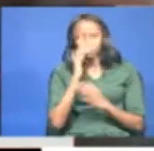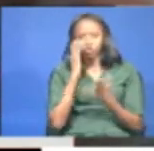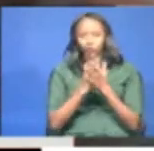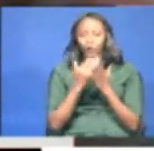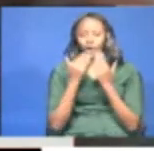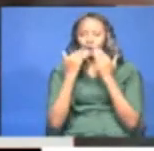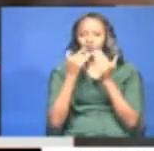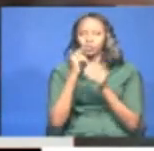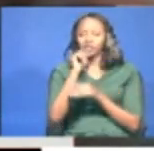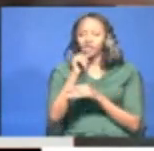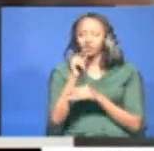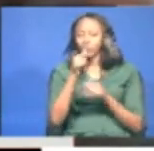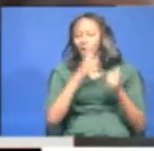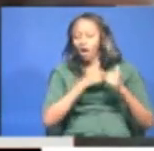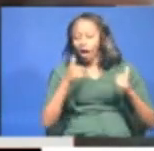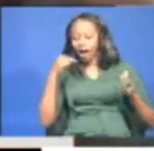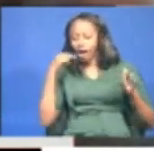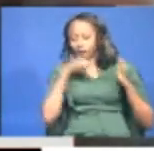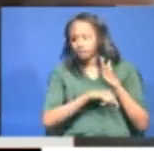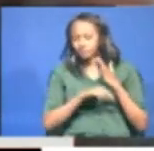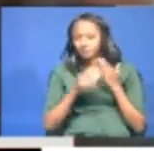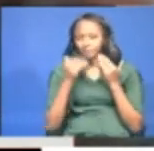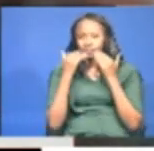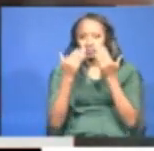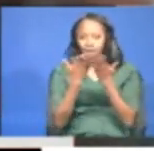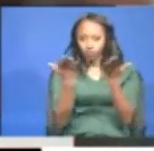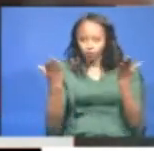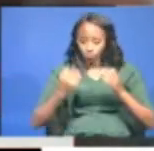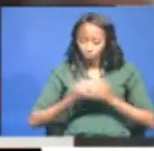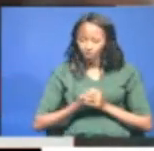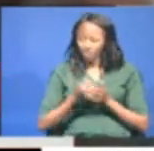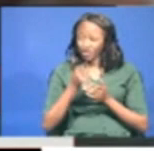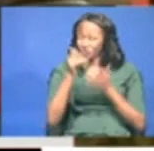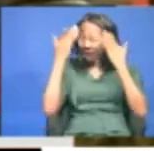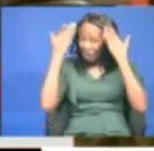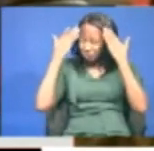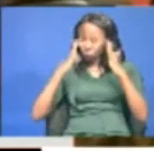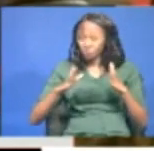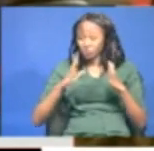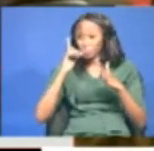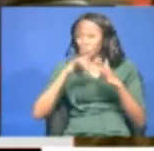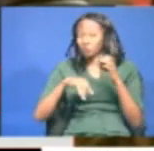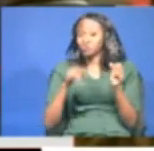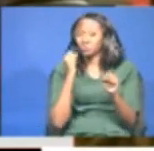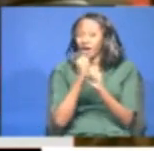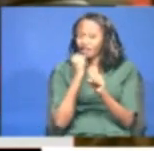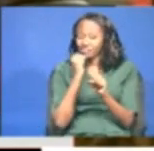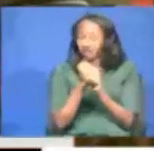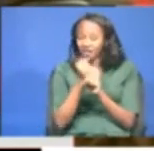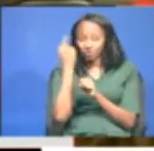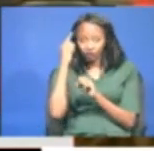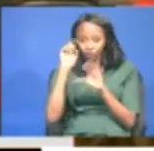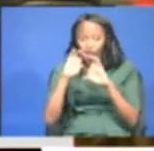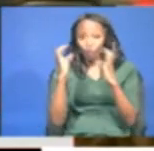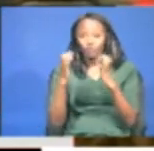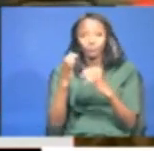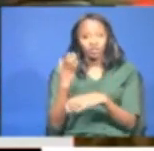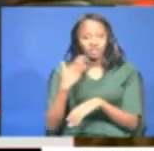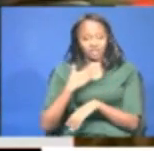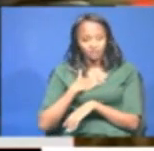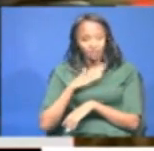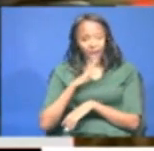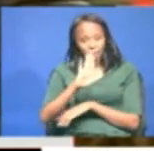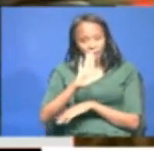from the bottom of my heart. You don't know what you have done to our community. You have gotten